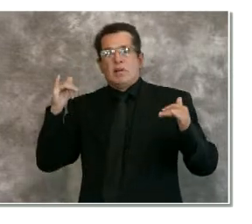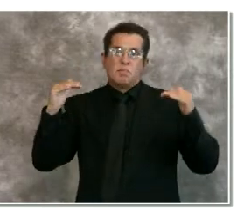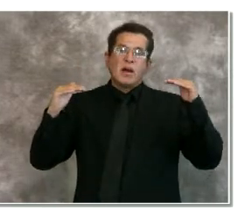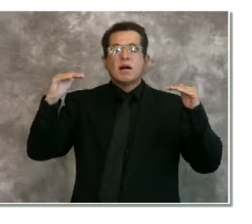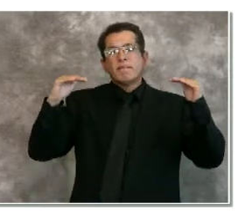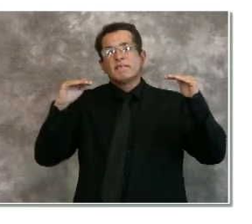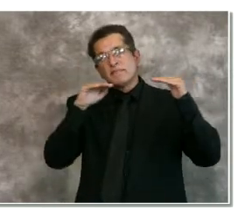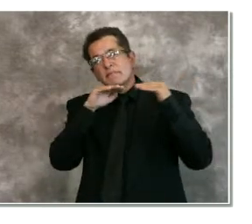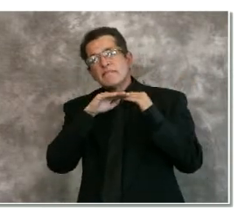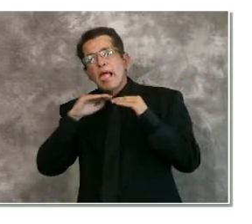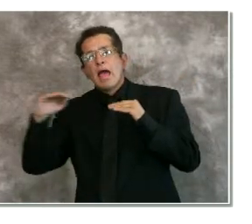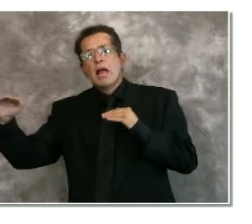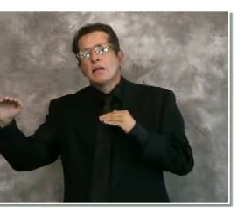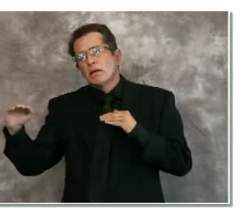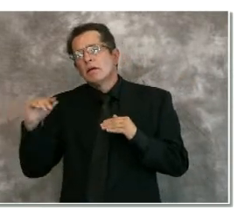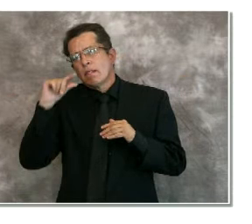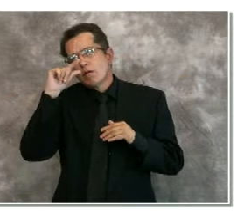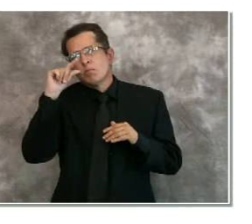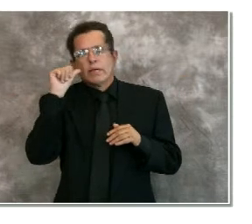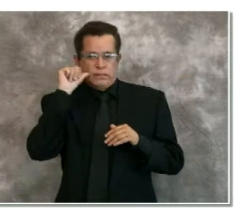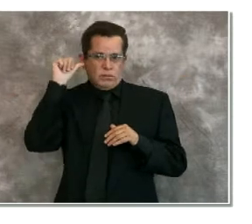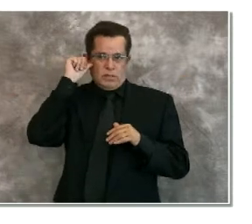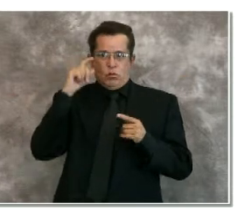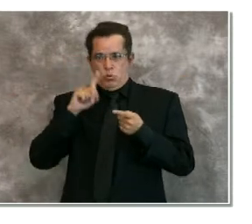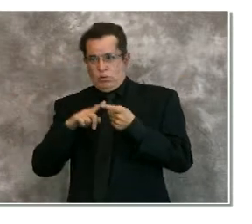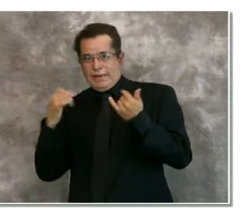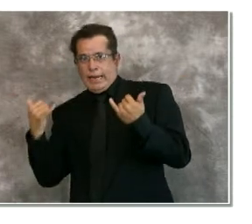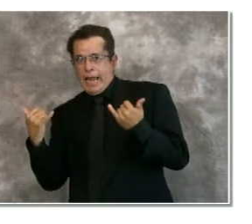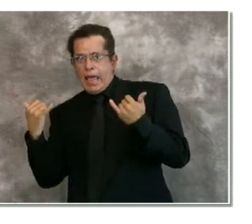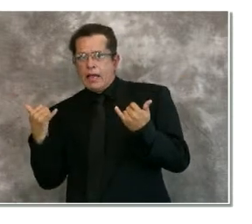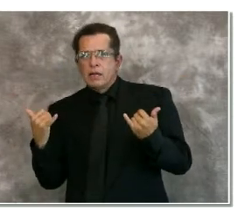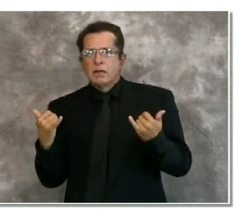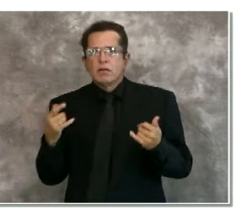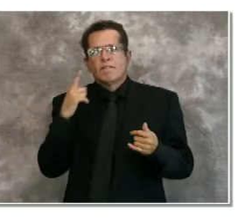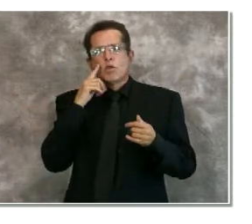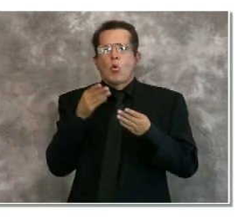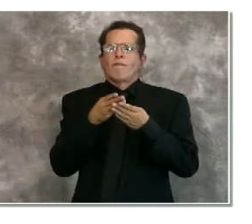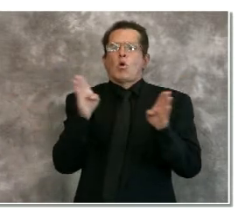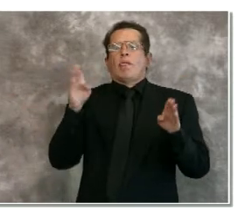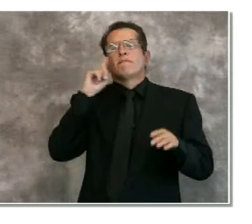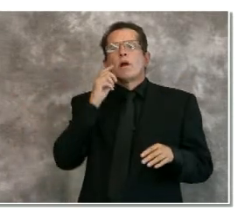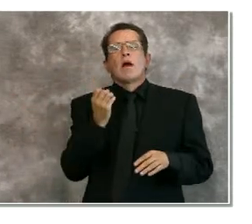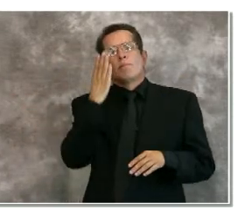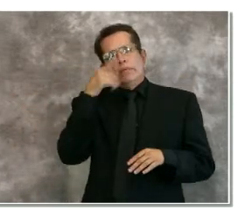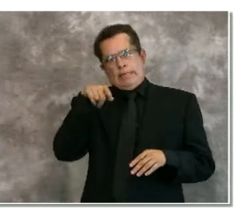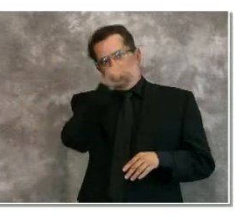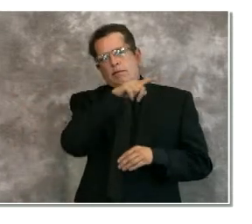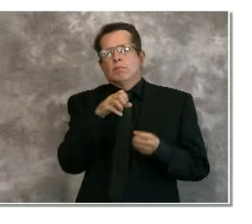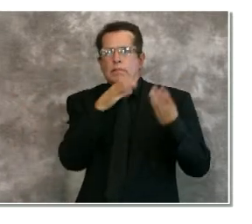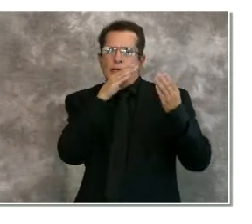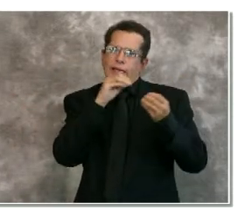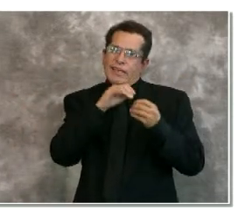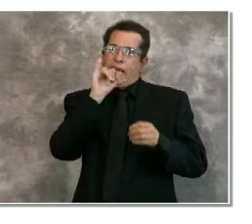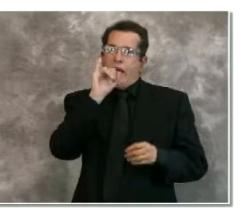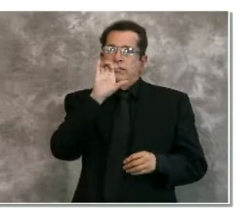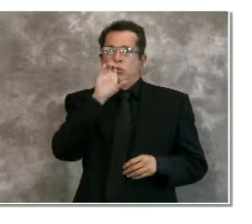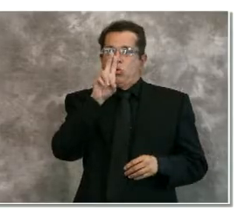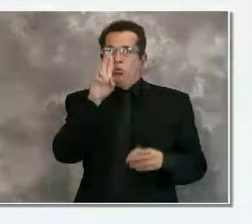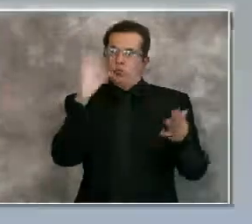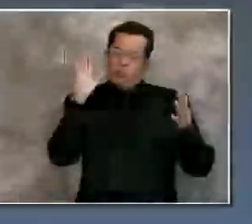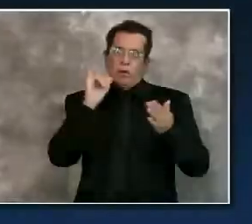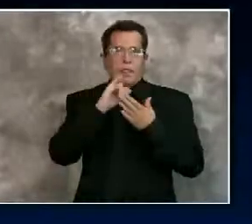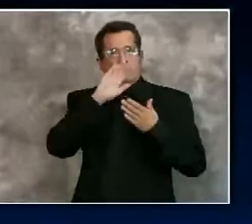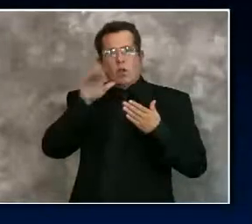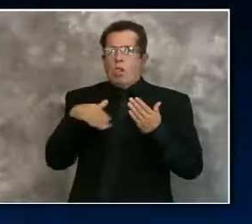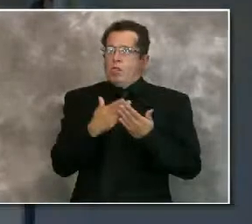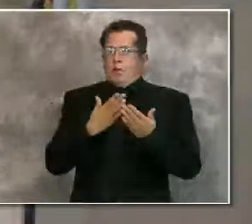relatively flat, down a little bit yesterday to today in terms of overall ICU capacity and utilization. That concludes my section